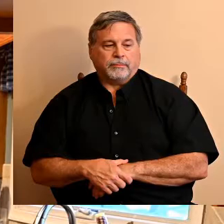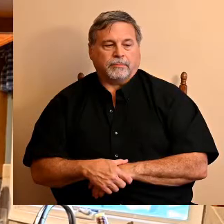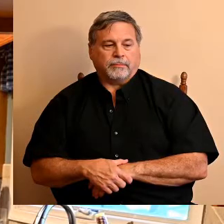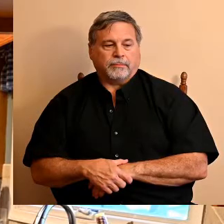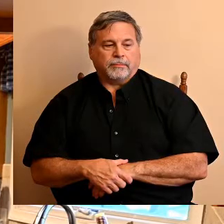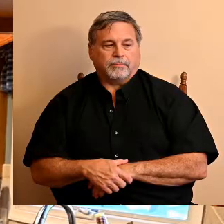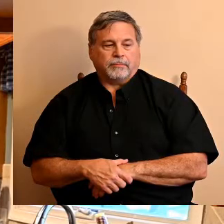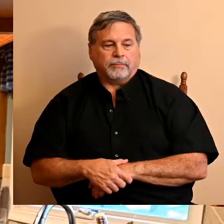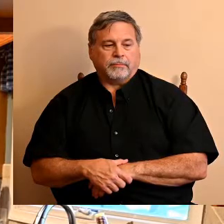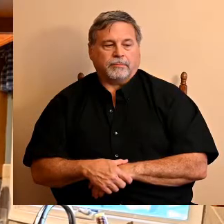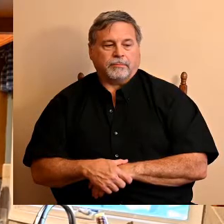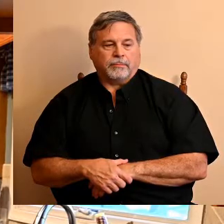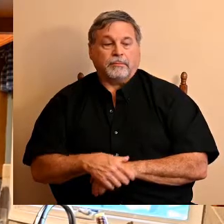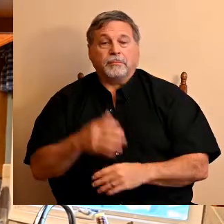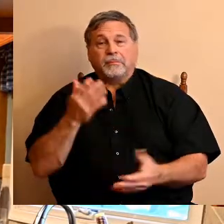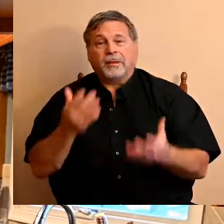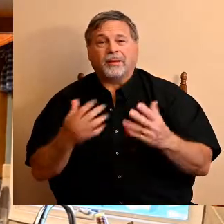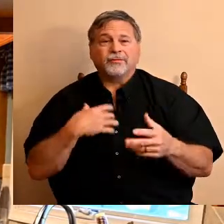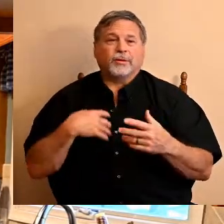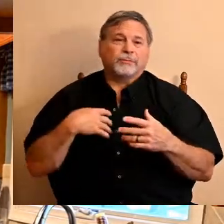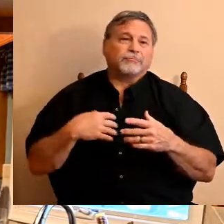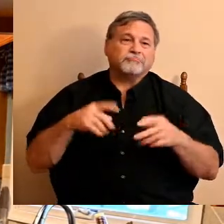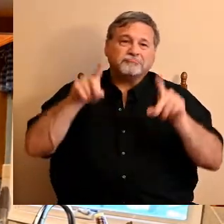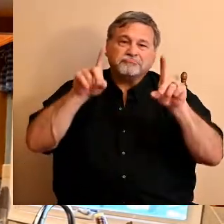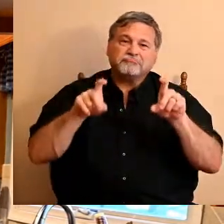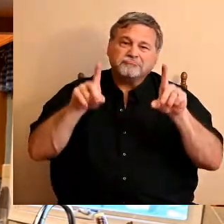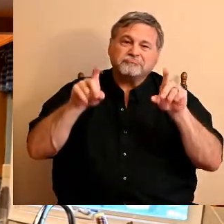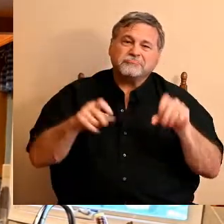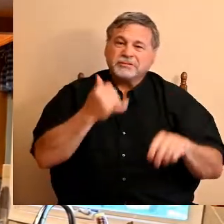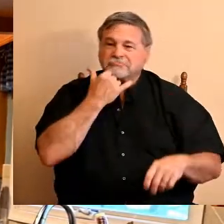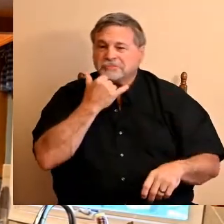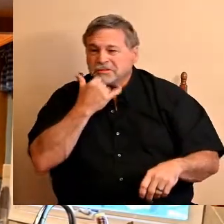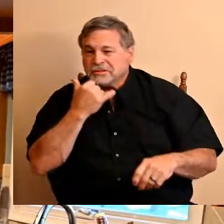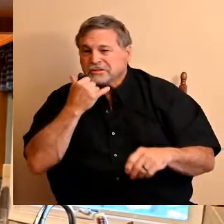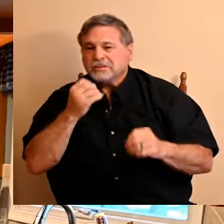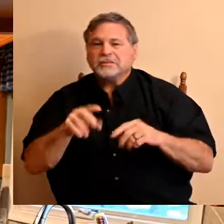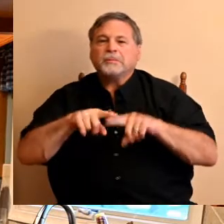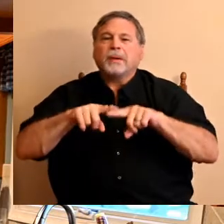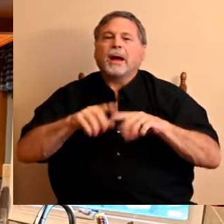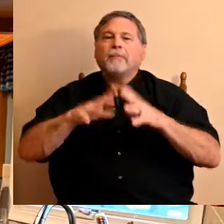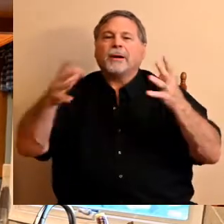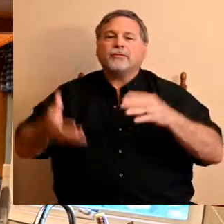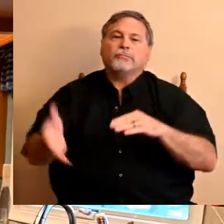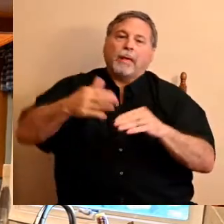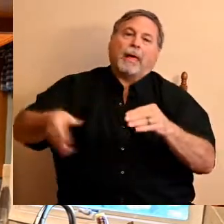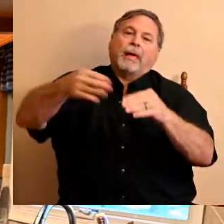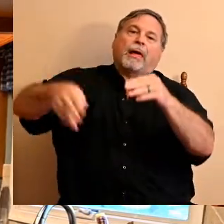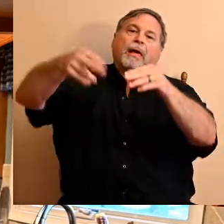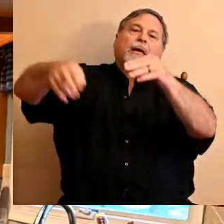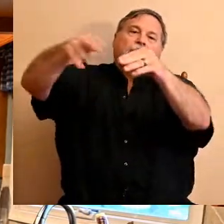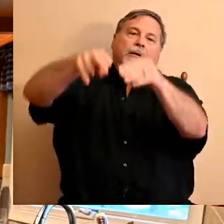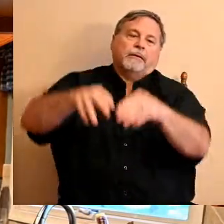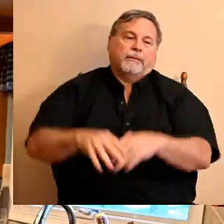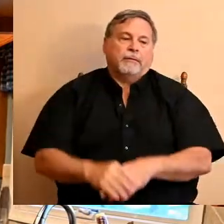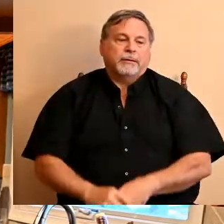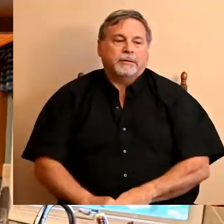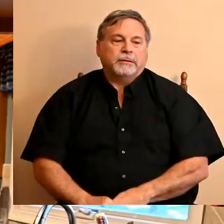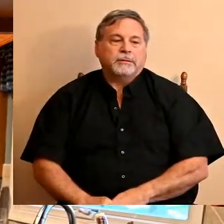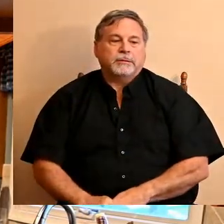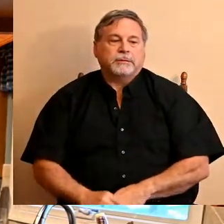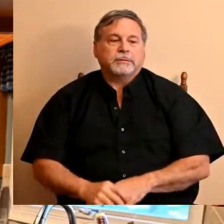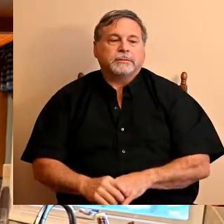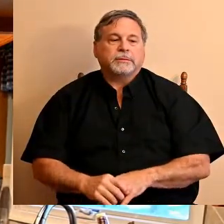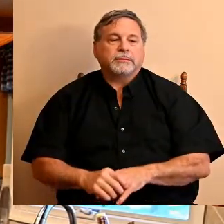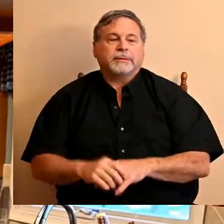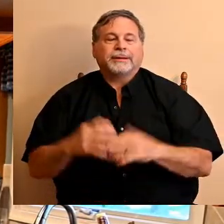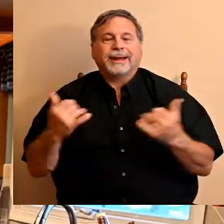May have some trial and error with how much you put down. Now, next thing we're going to talk about is when you're